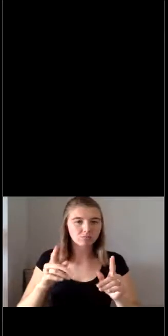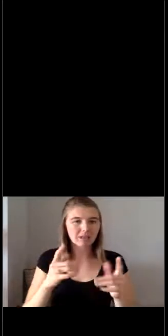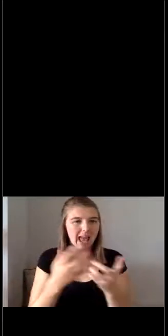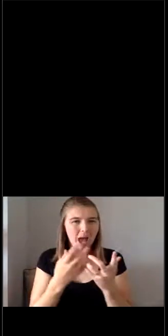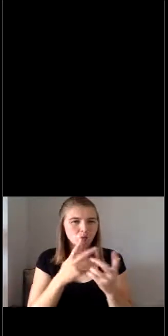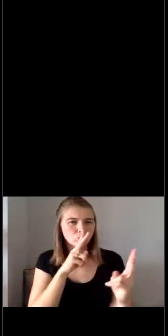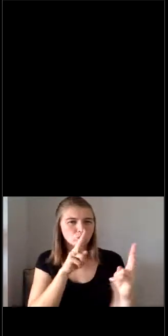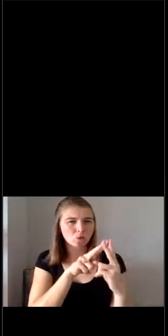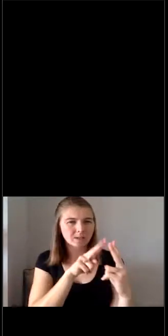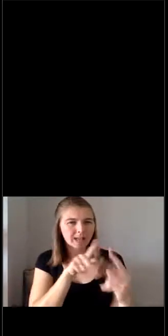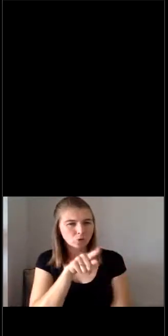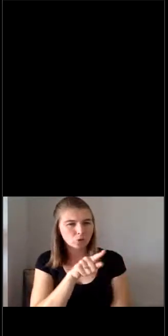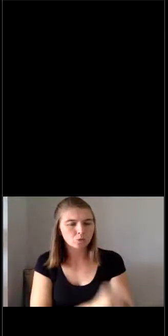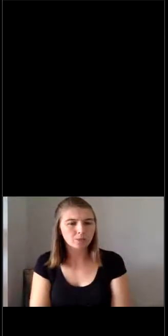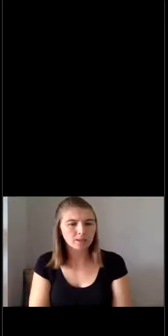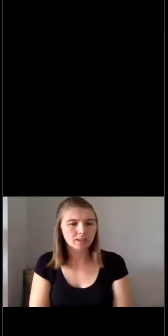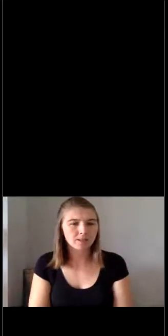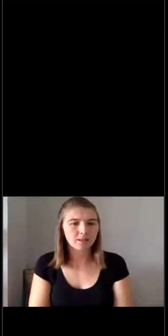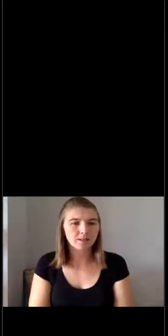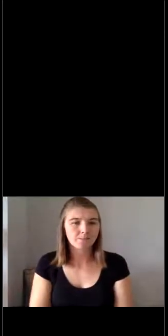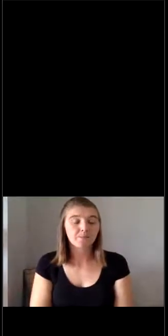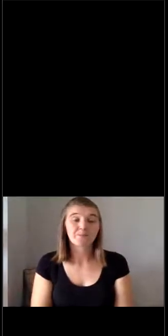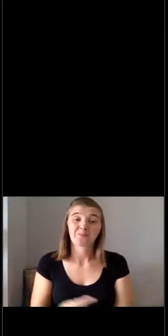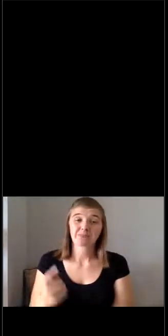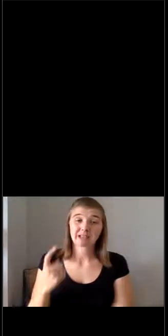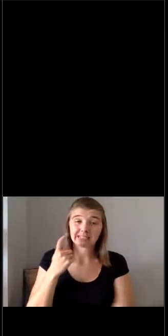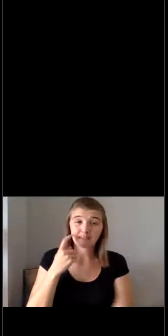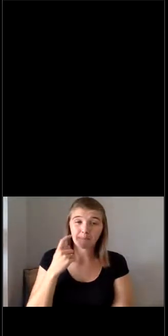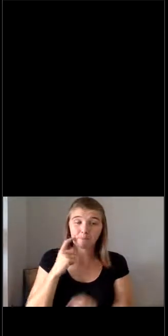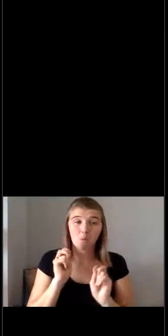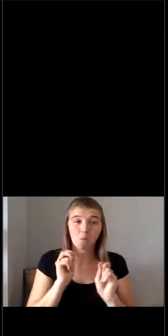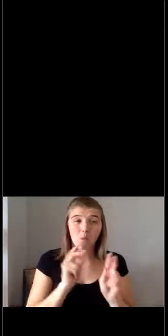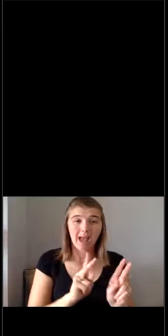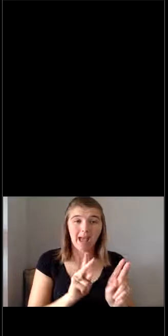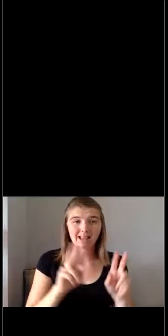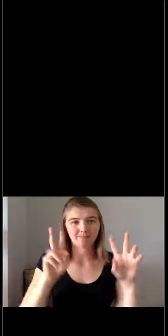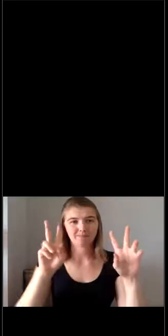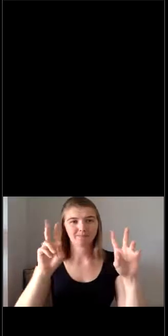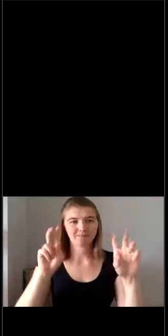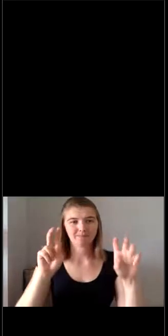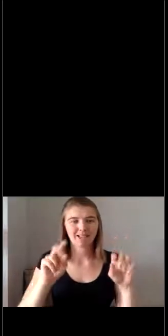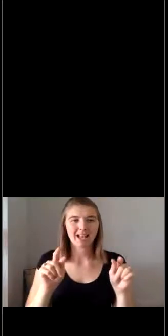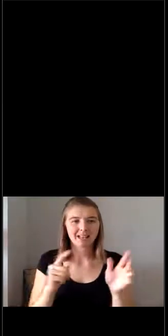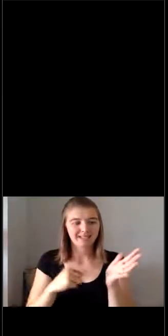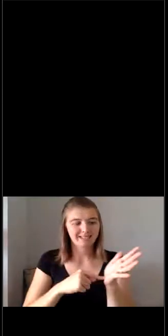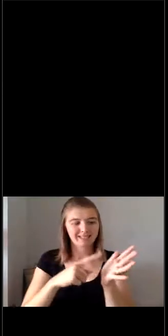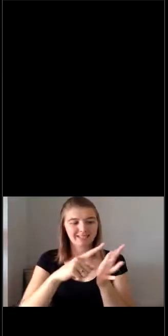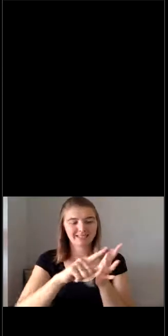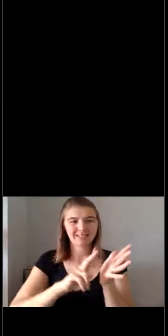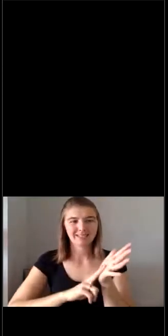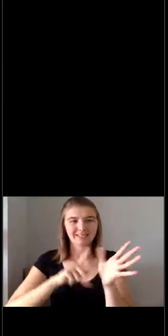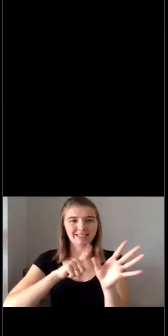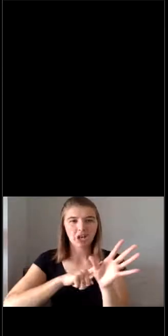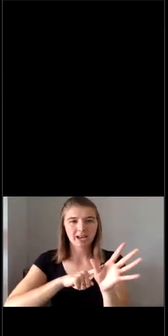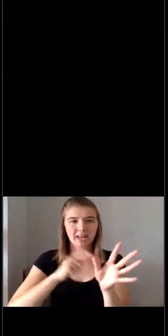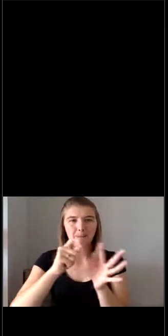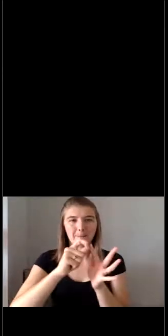more about you? The simplest way is tiny pause. So if you just put tiny, T-I-M-Y, pause as in to slow